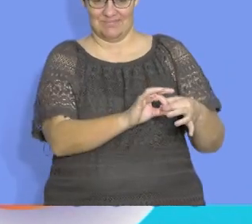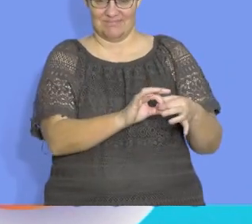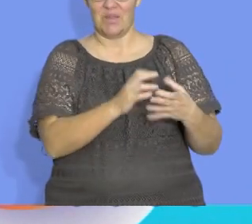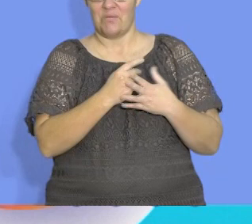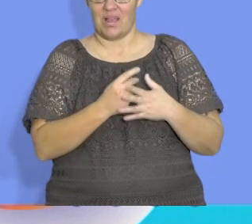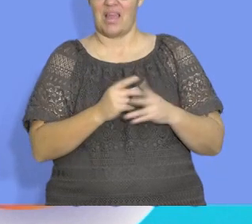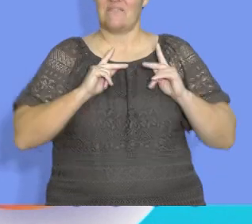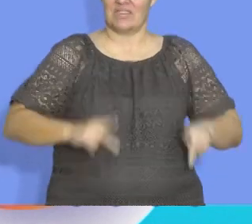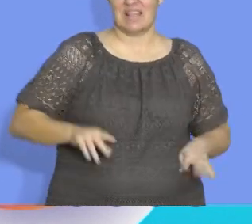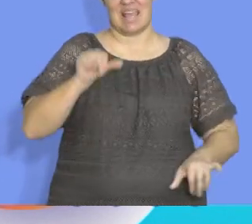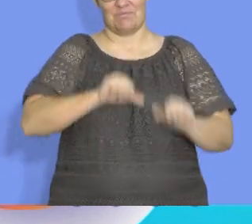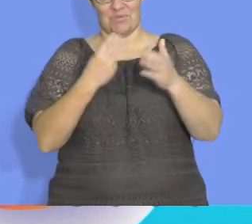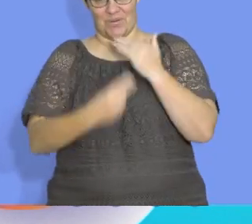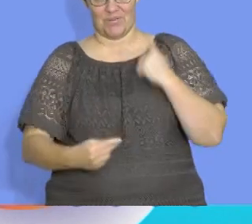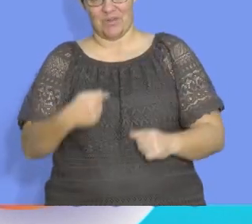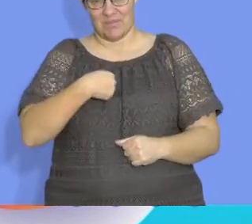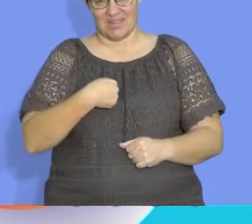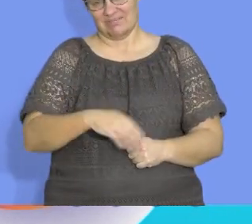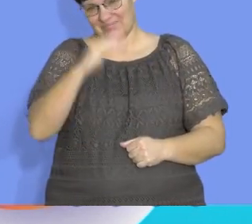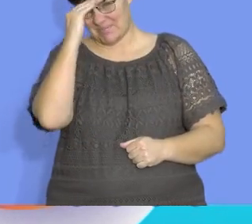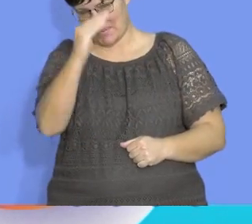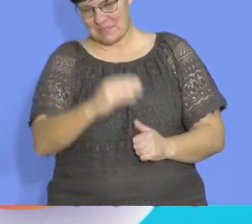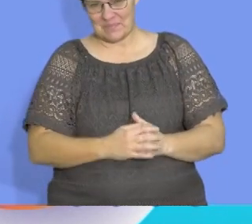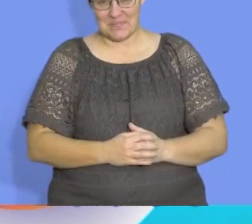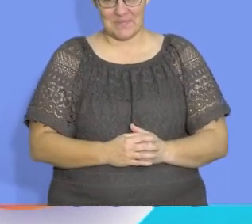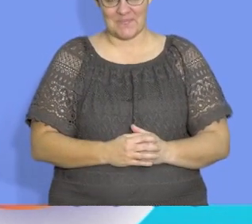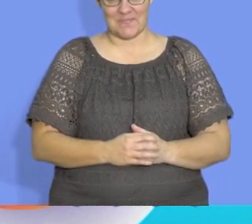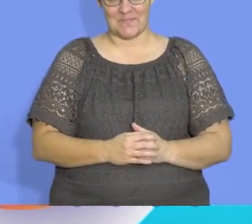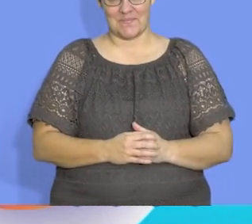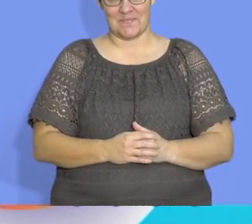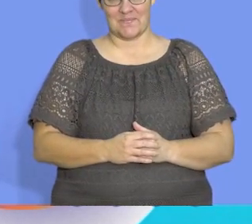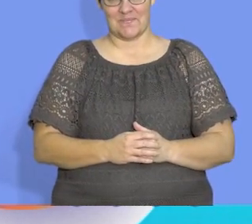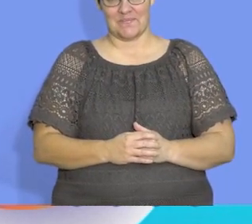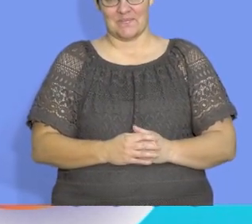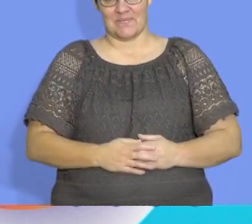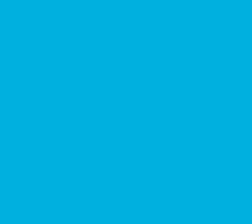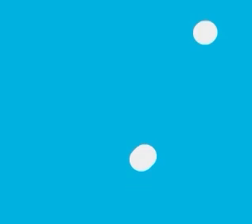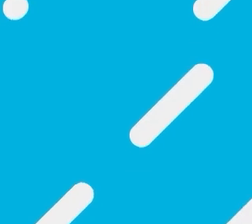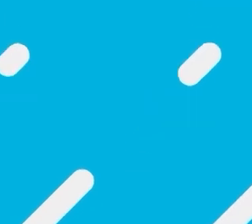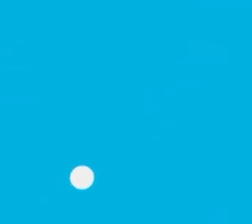about relationships that we find in both physics and chemistry. From me, so long, goodbye.